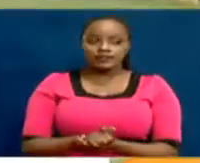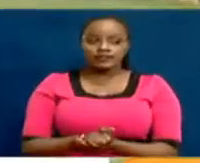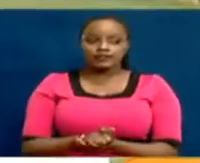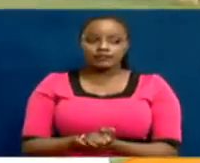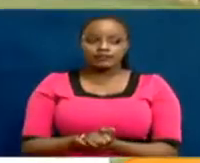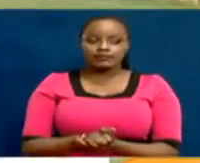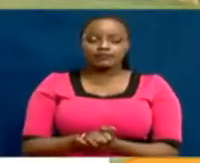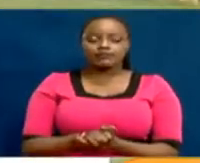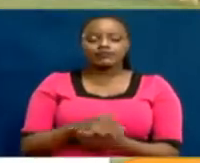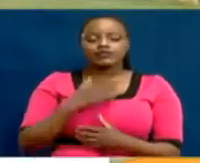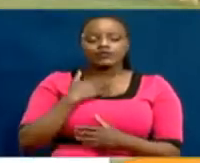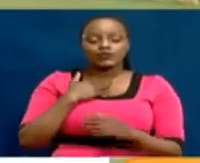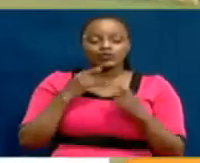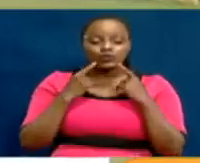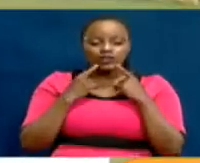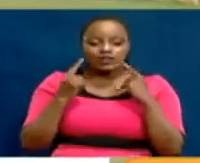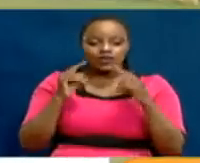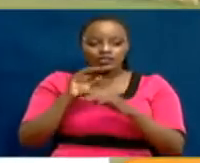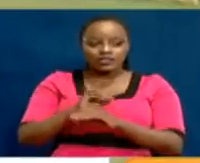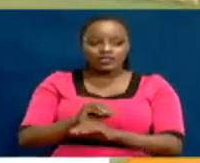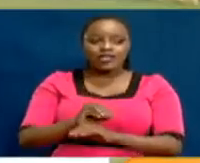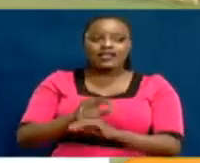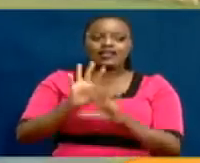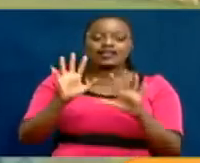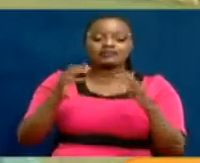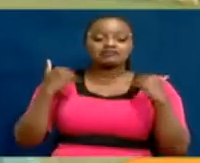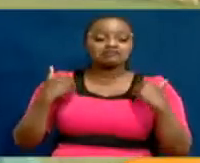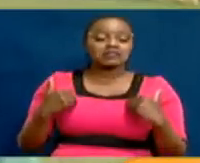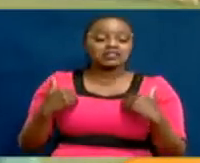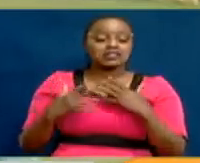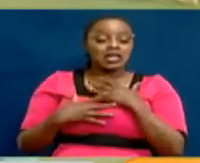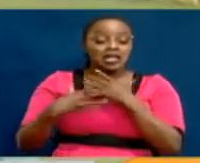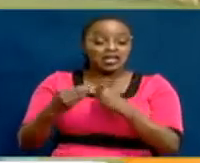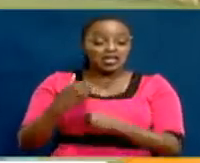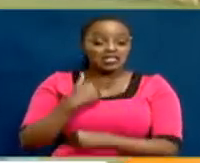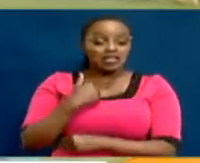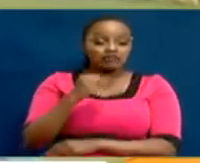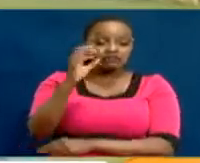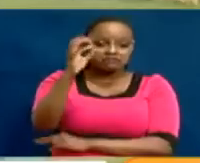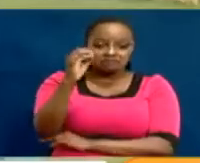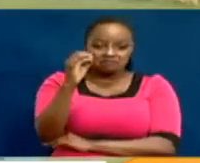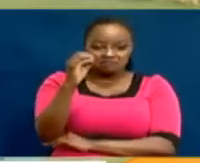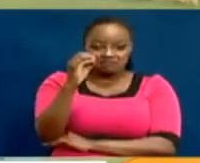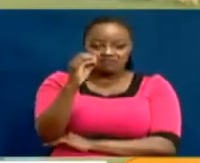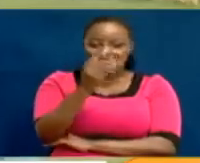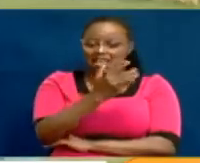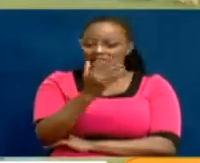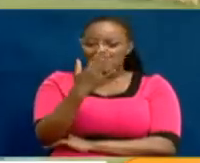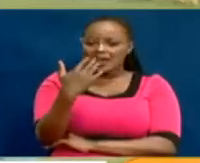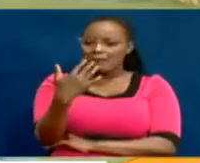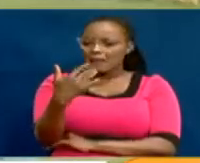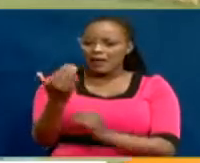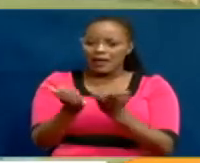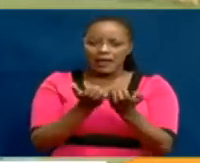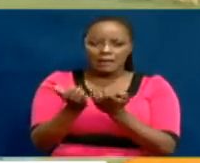I want to make it very clear that I have no interest whatsoever in any paper